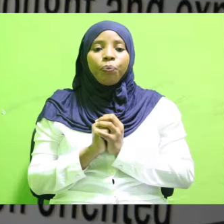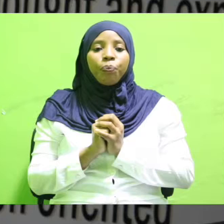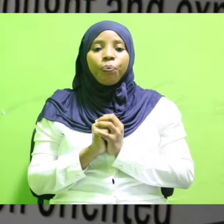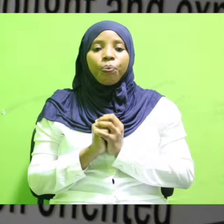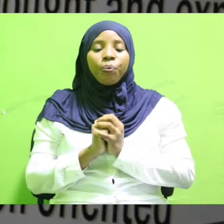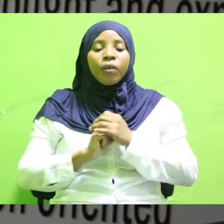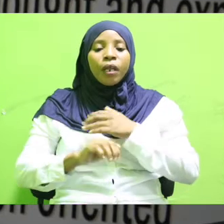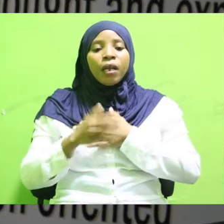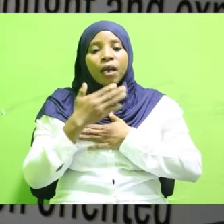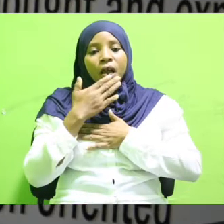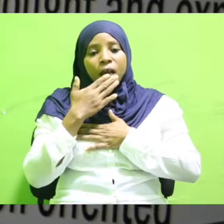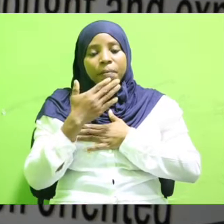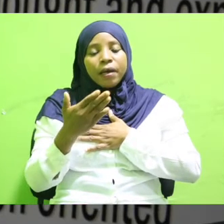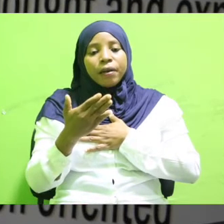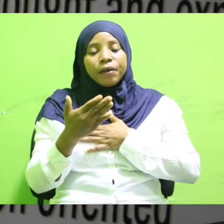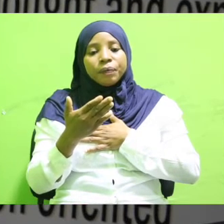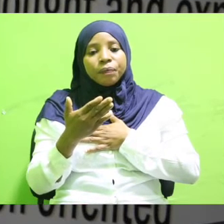Hello and welcome to this